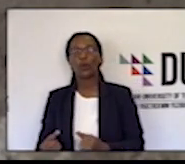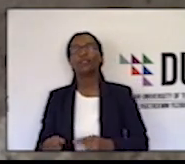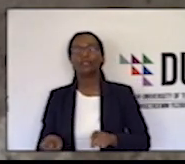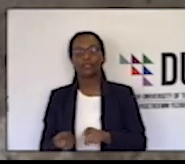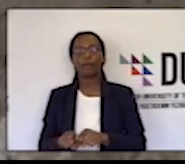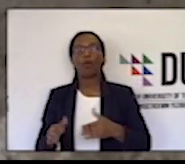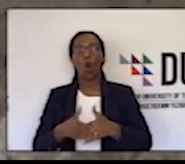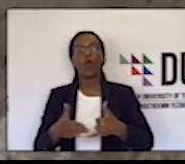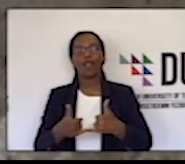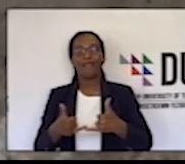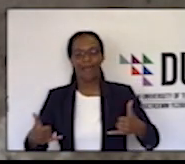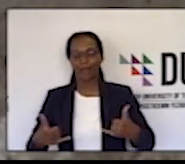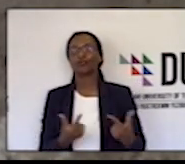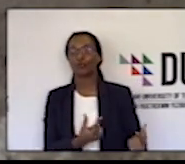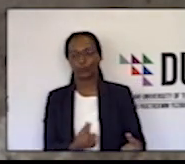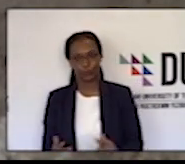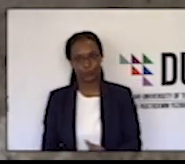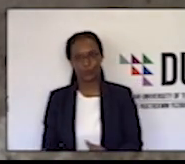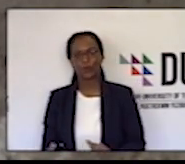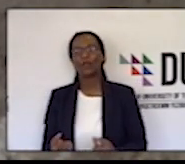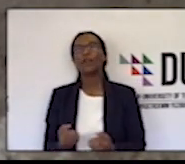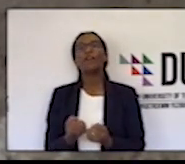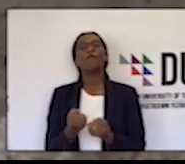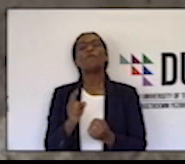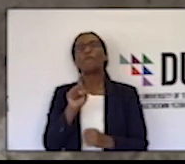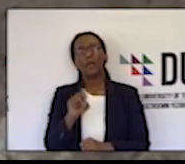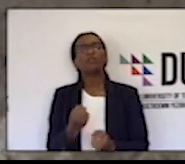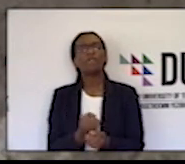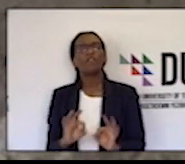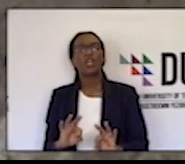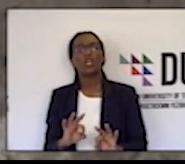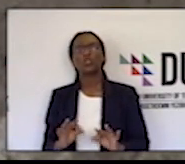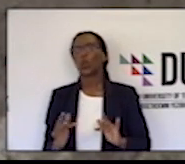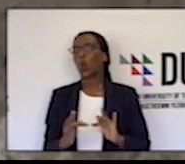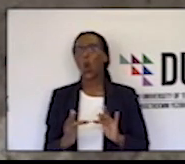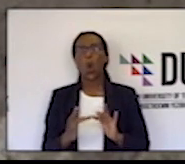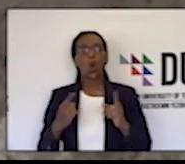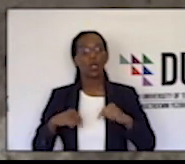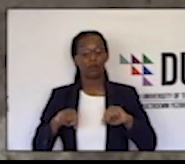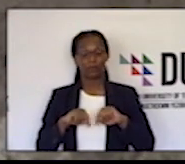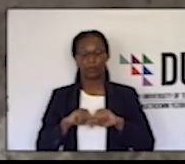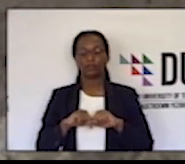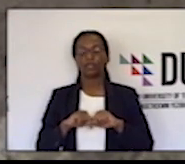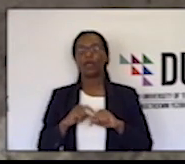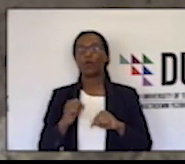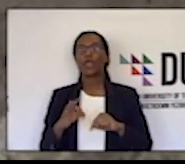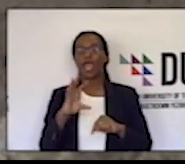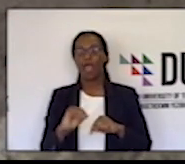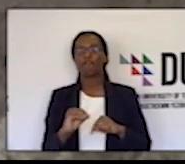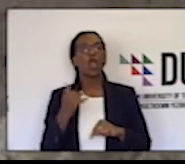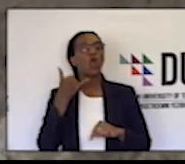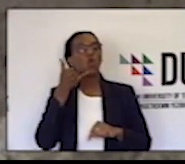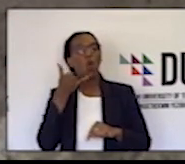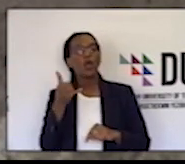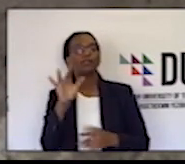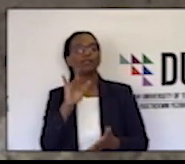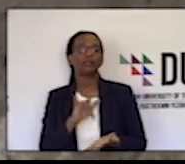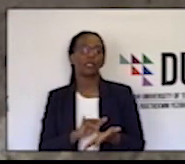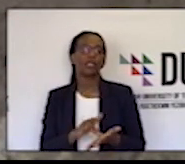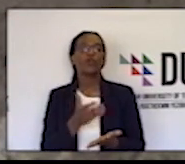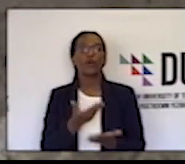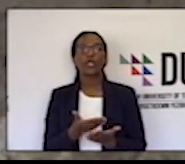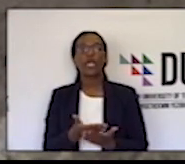online. So feel free to contact us at any time. We have a call center which you can call,